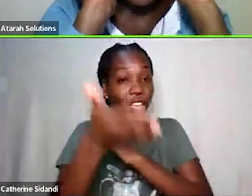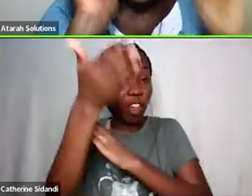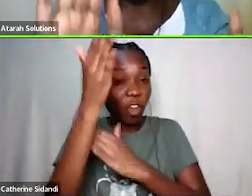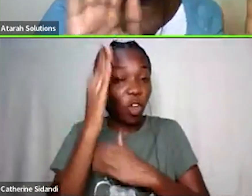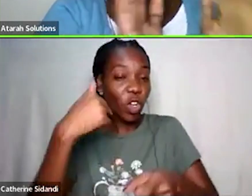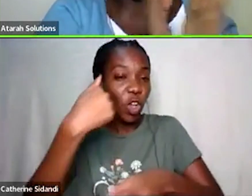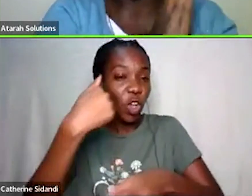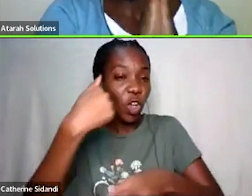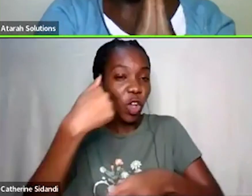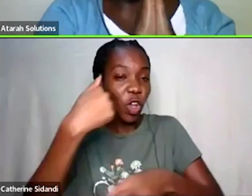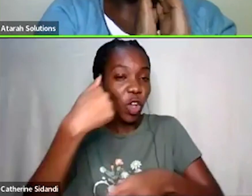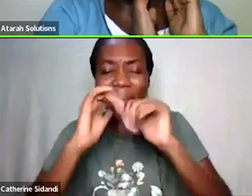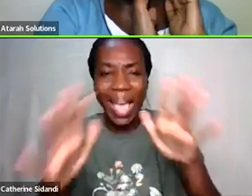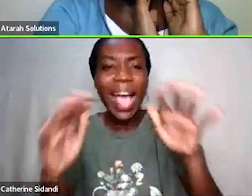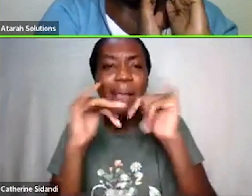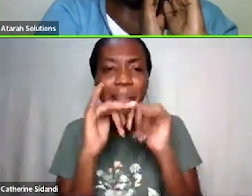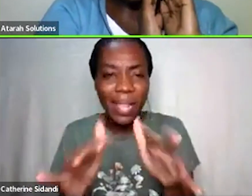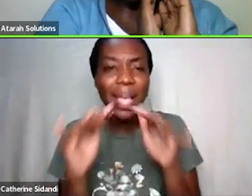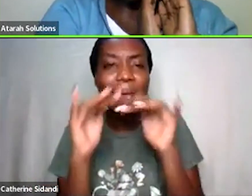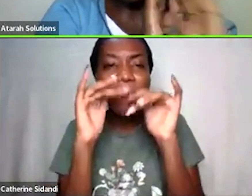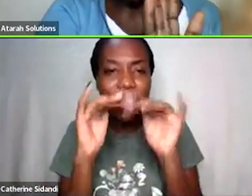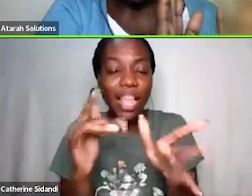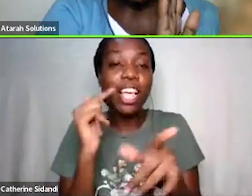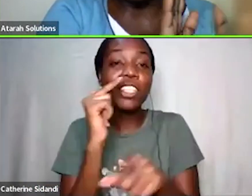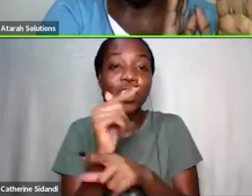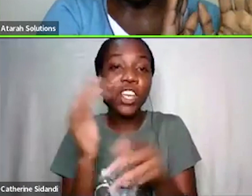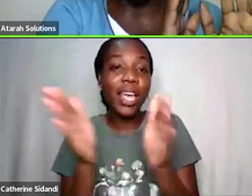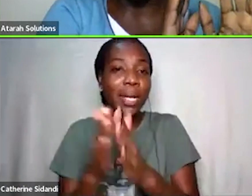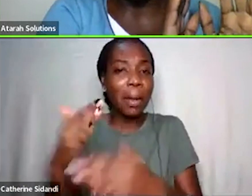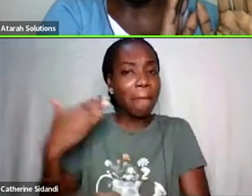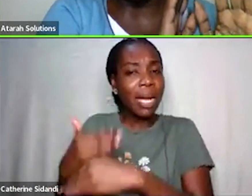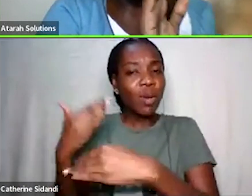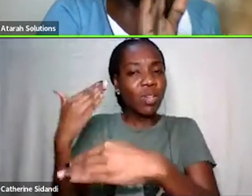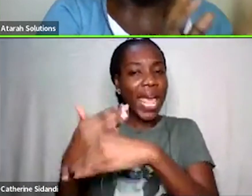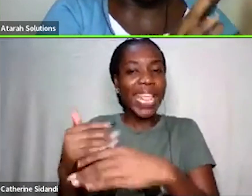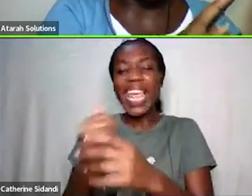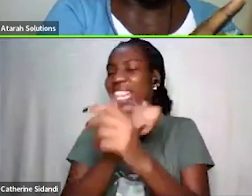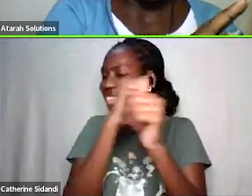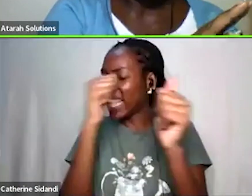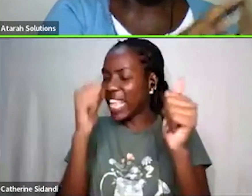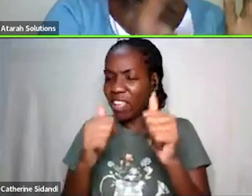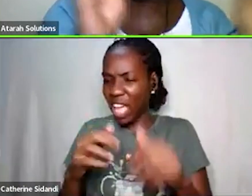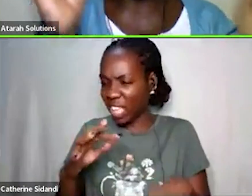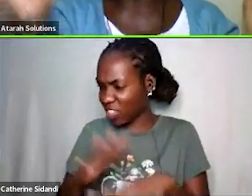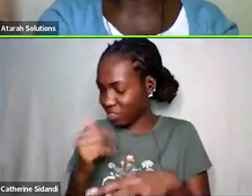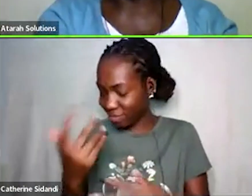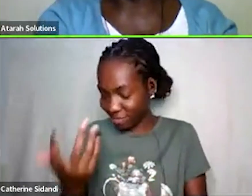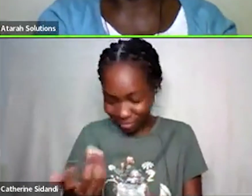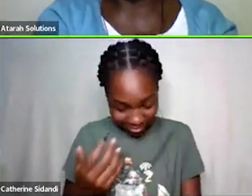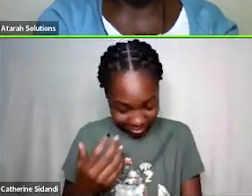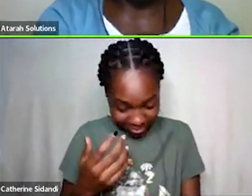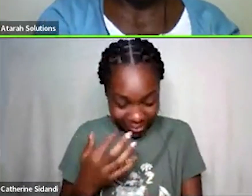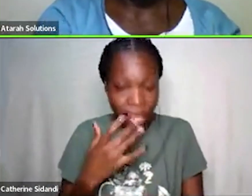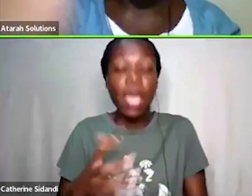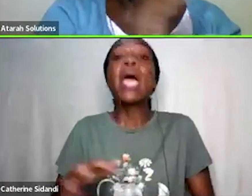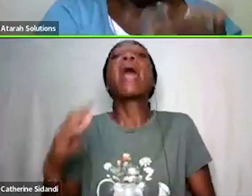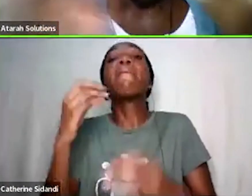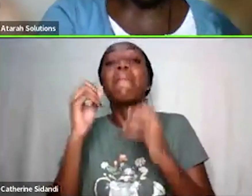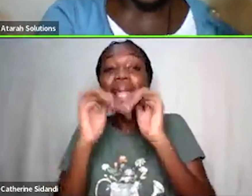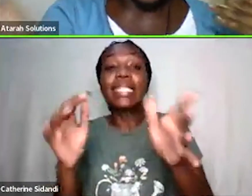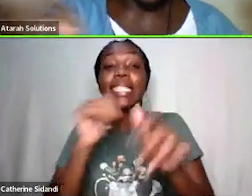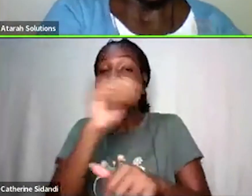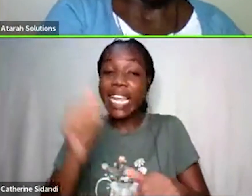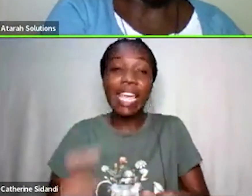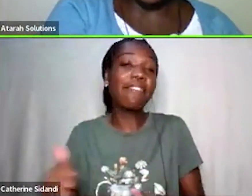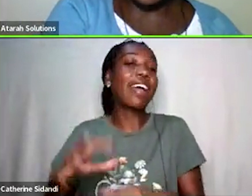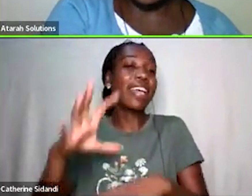continue blessing you, and may your boundaries never, what do we call them? Blessings never find boundaries. May they come